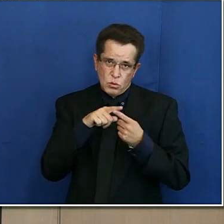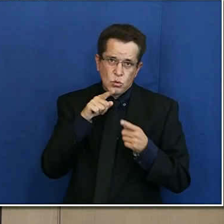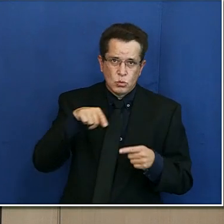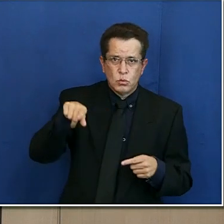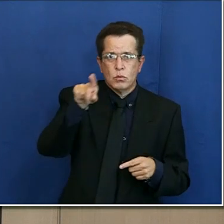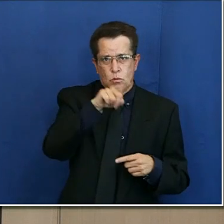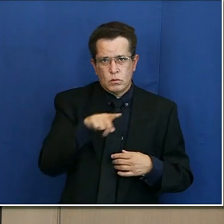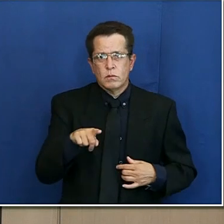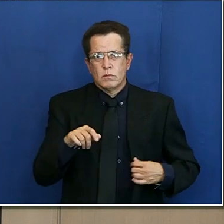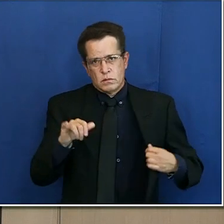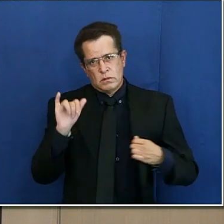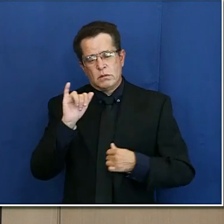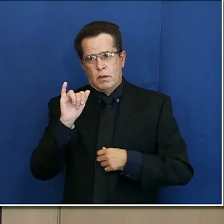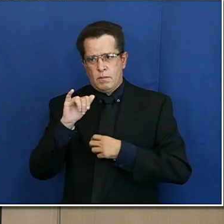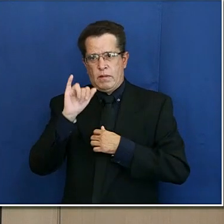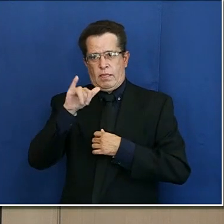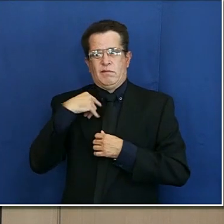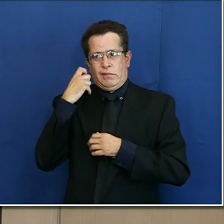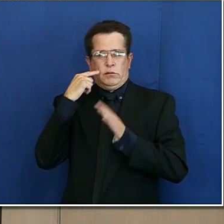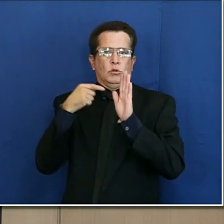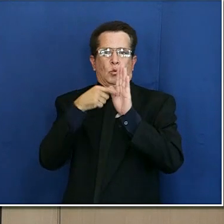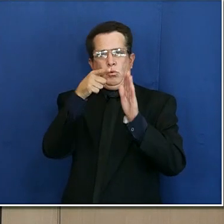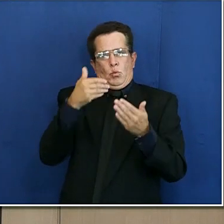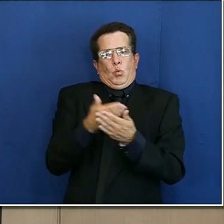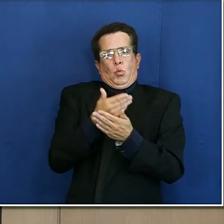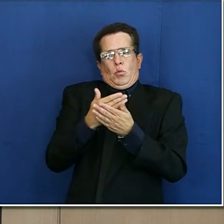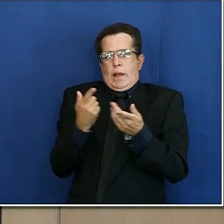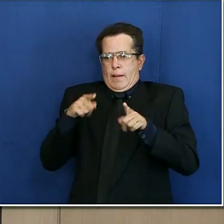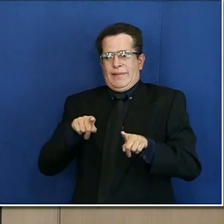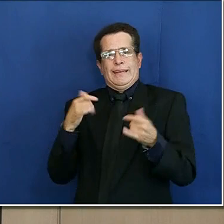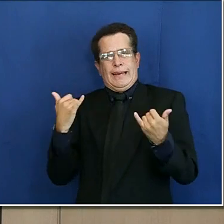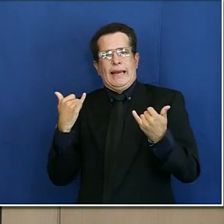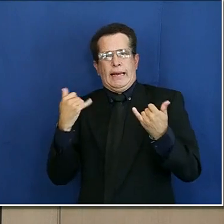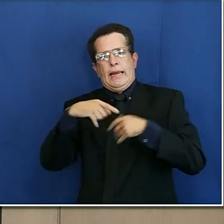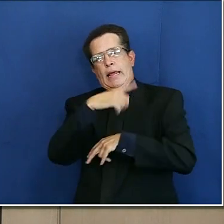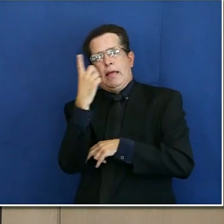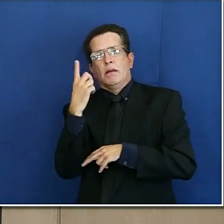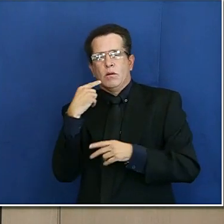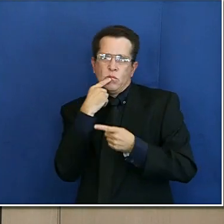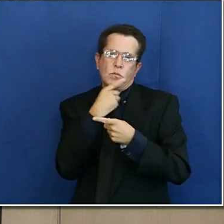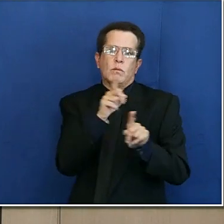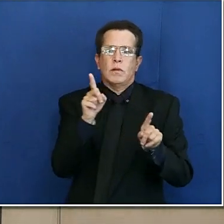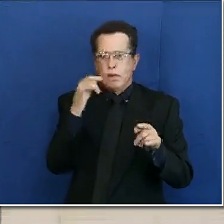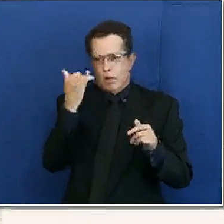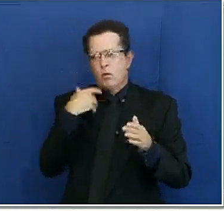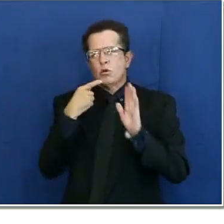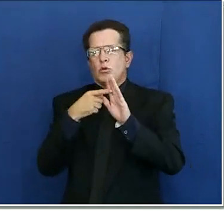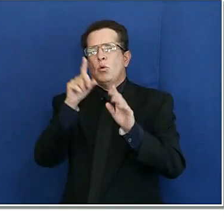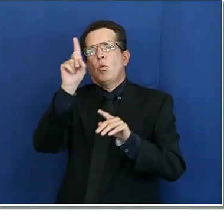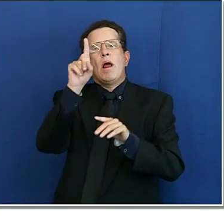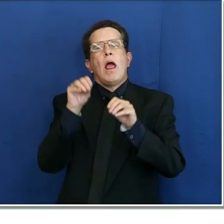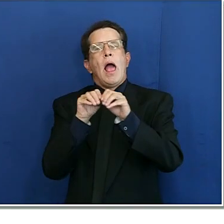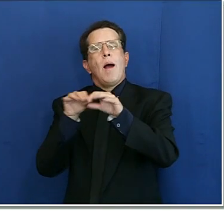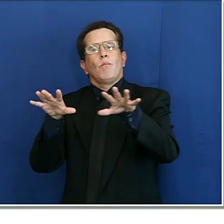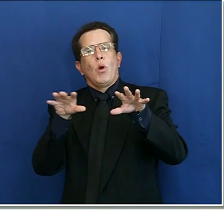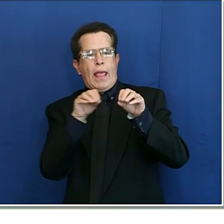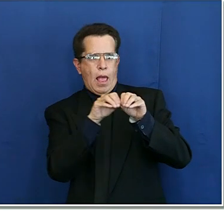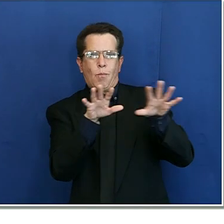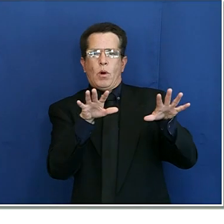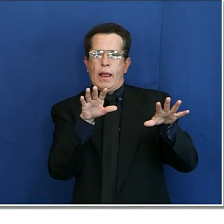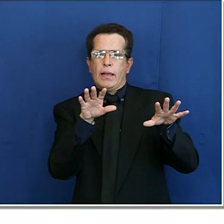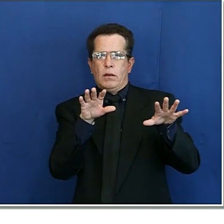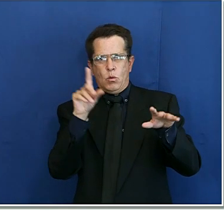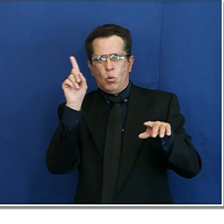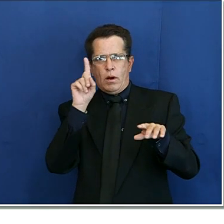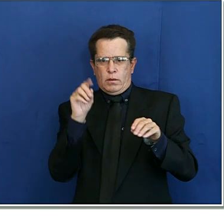individuals that we announced today. Next, I would like to bring attention to the summary of all of our outbreaks on this table.